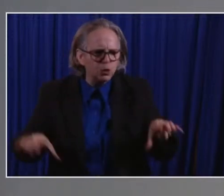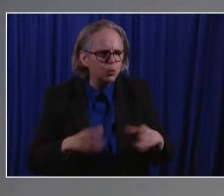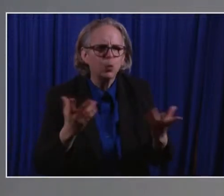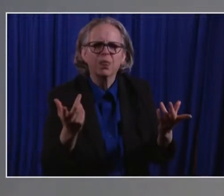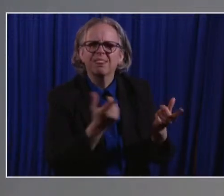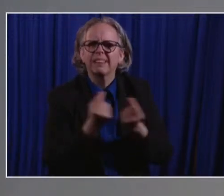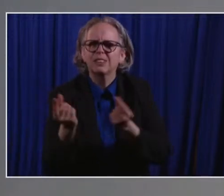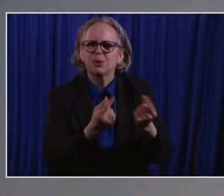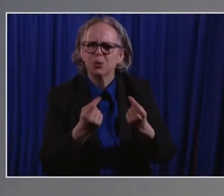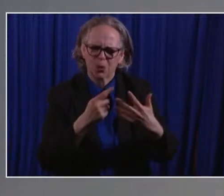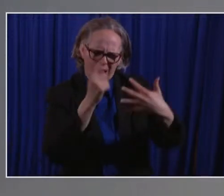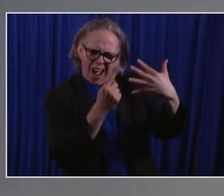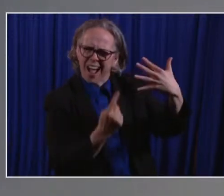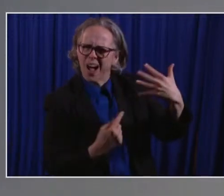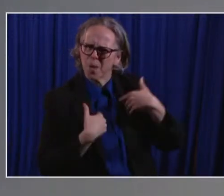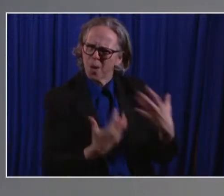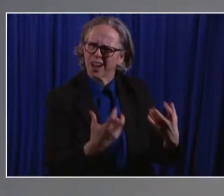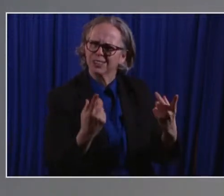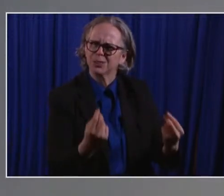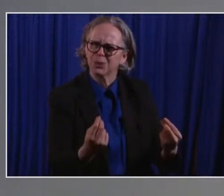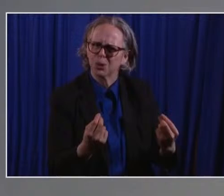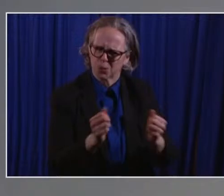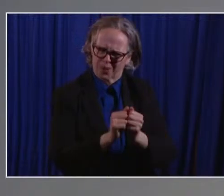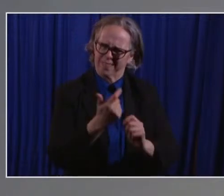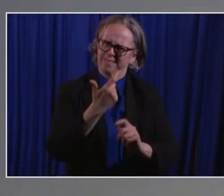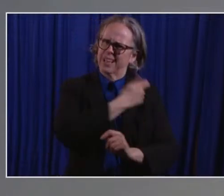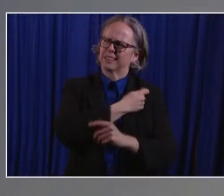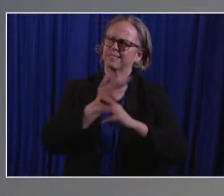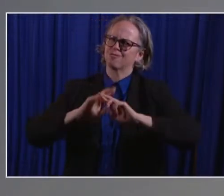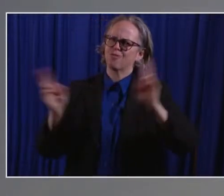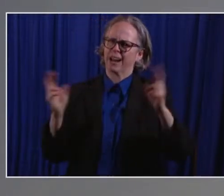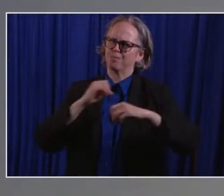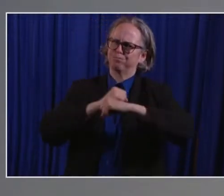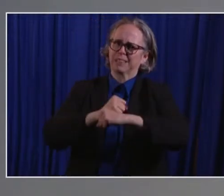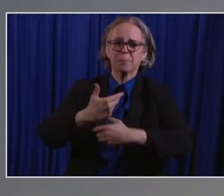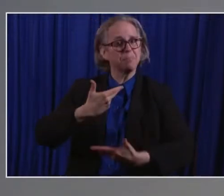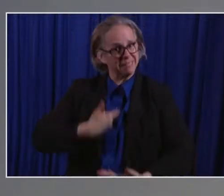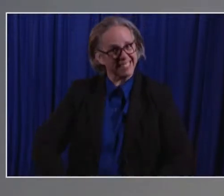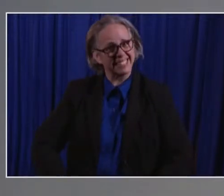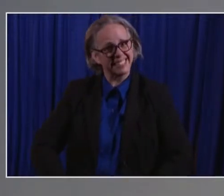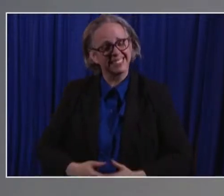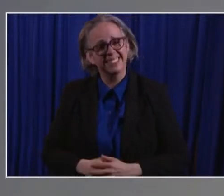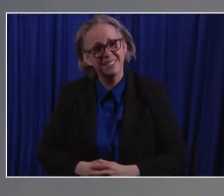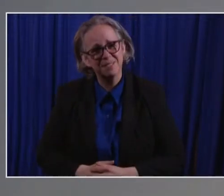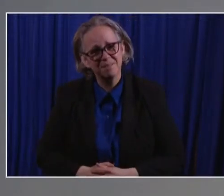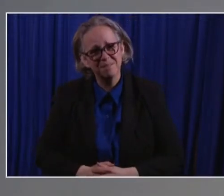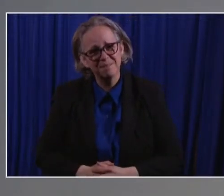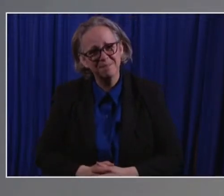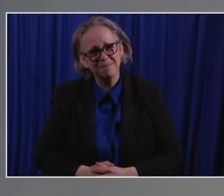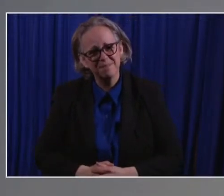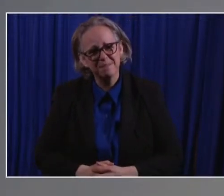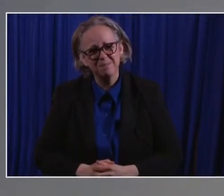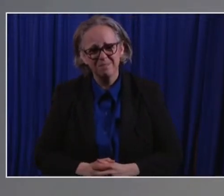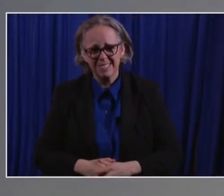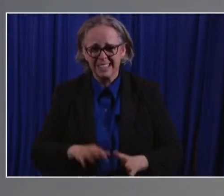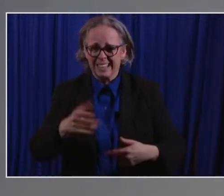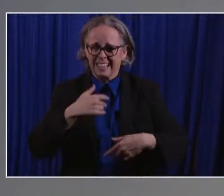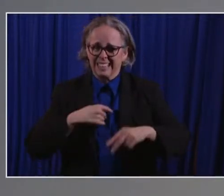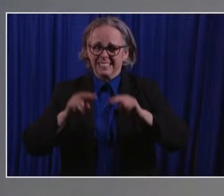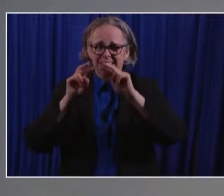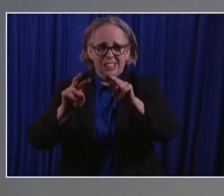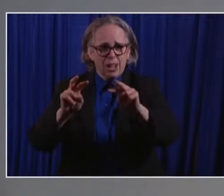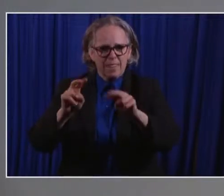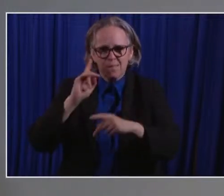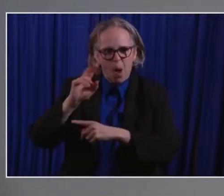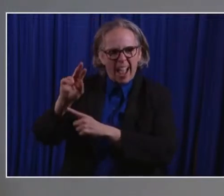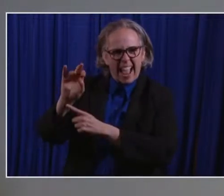I would be remiss in saying that although we're looking forward to the draft, and I know you support the Hall